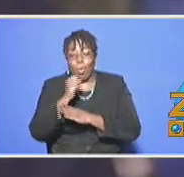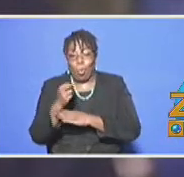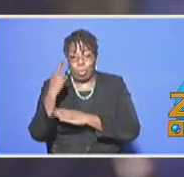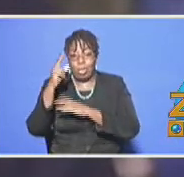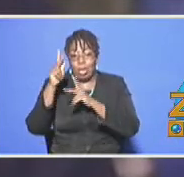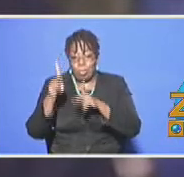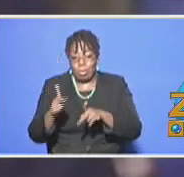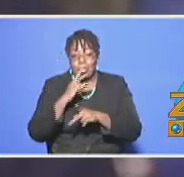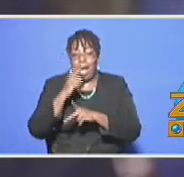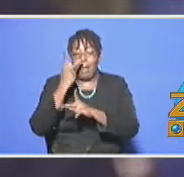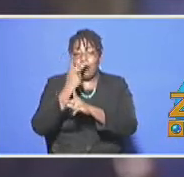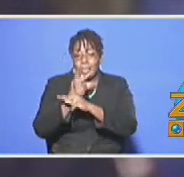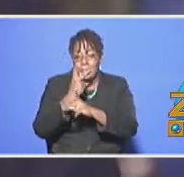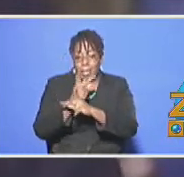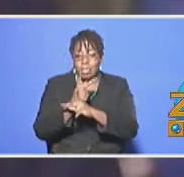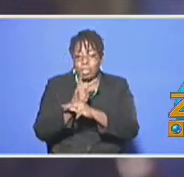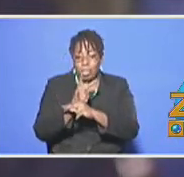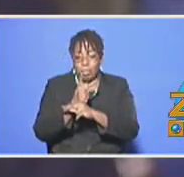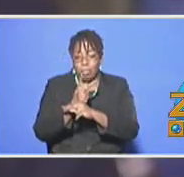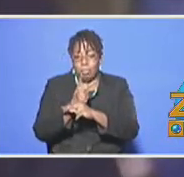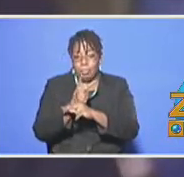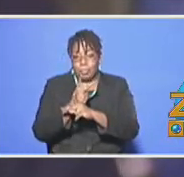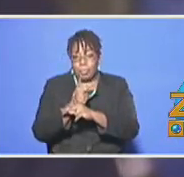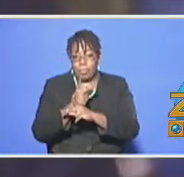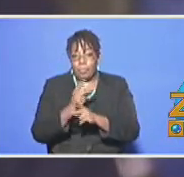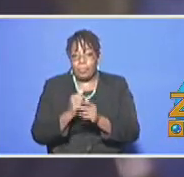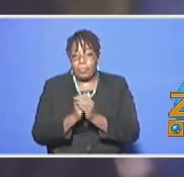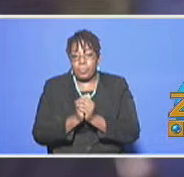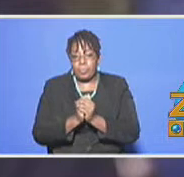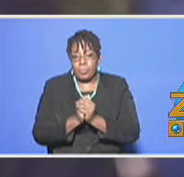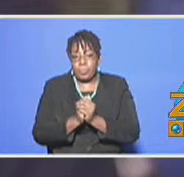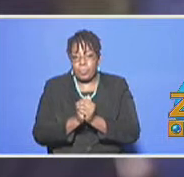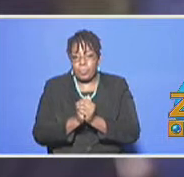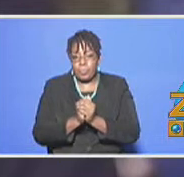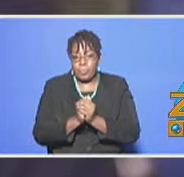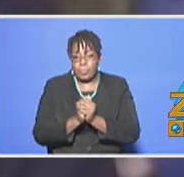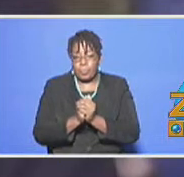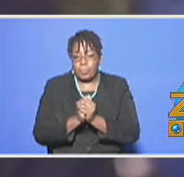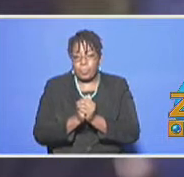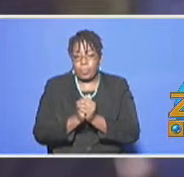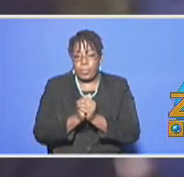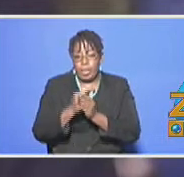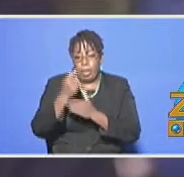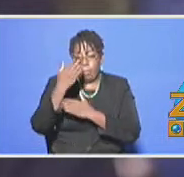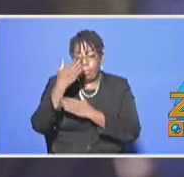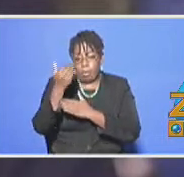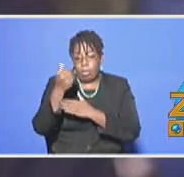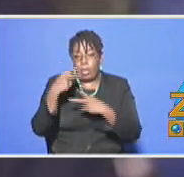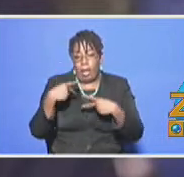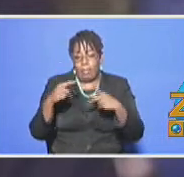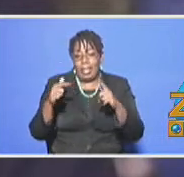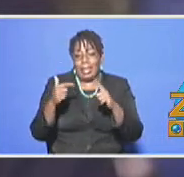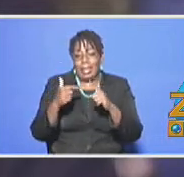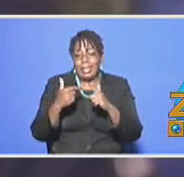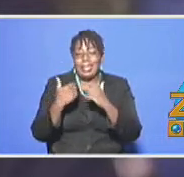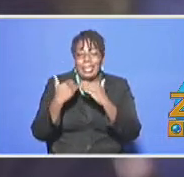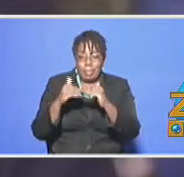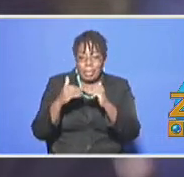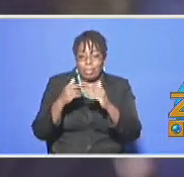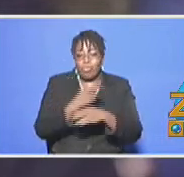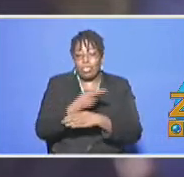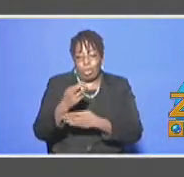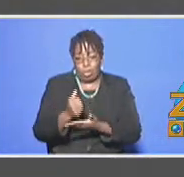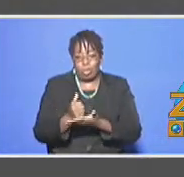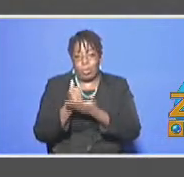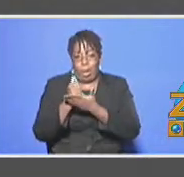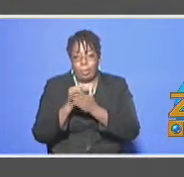protected everywhere before rolling out limited doses to healthy children. The director's comments come